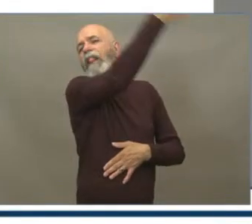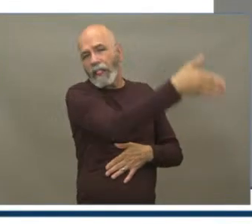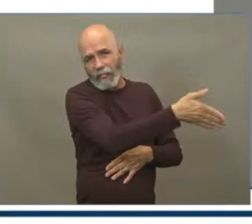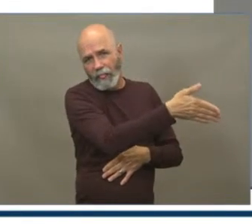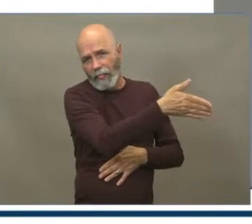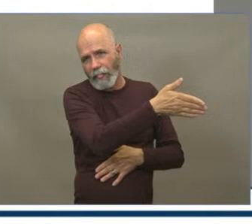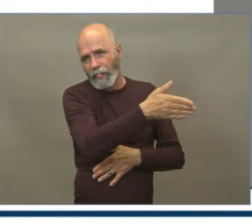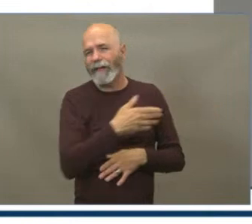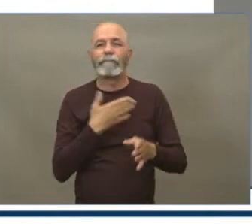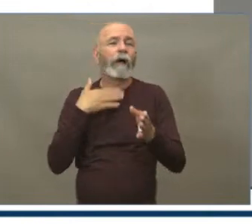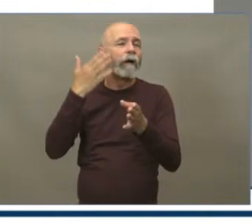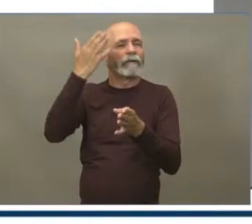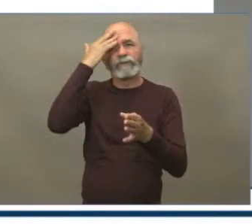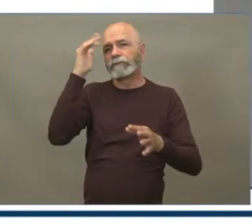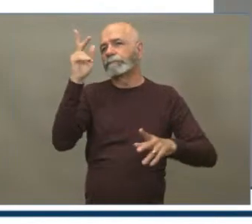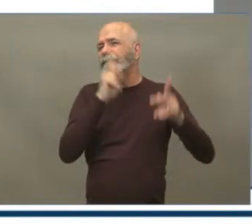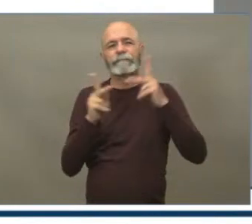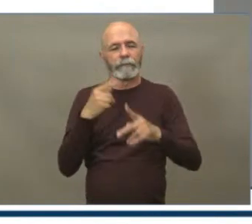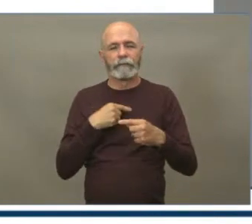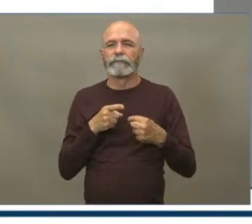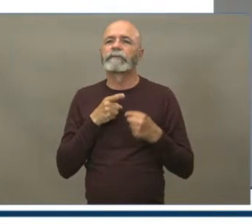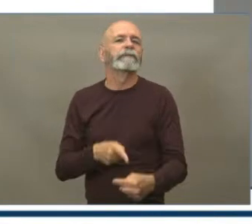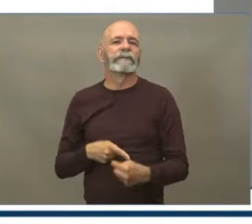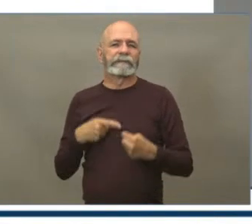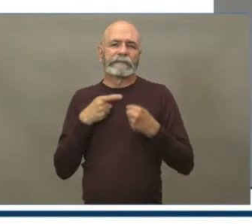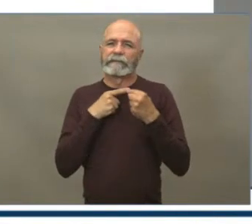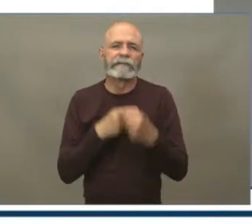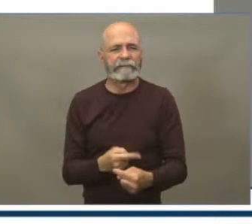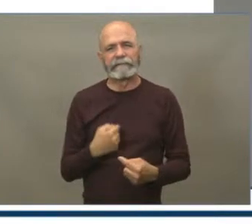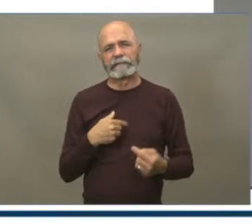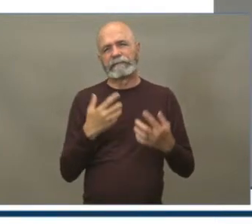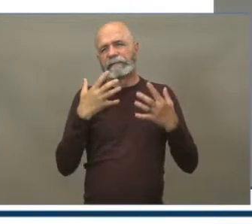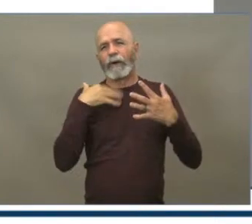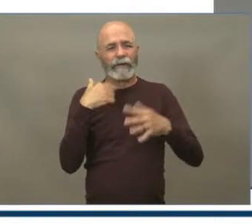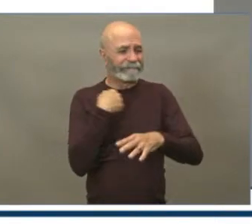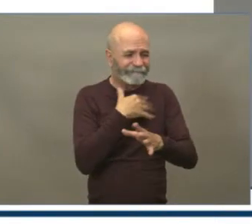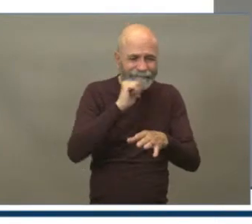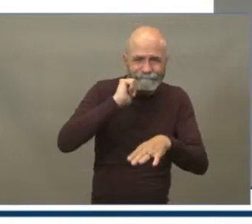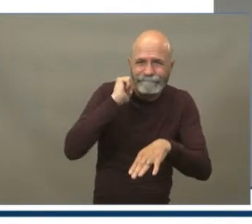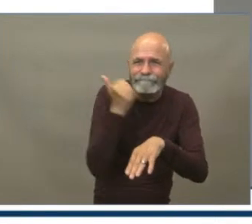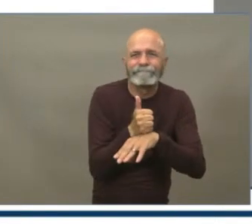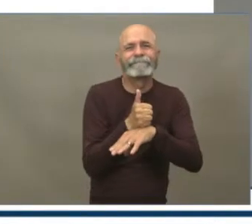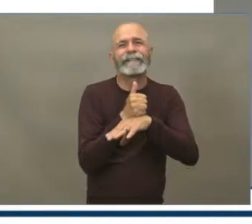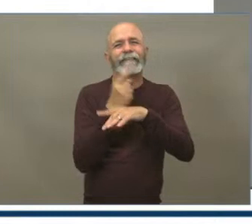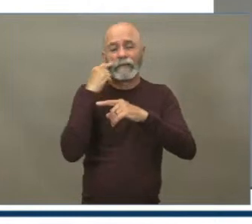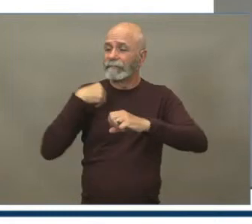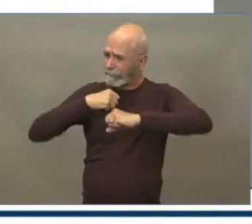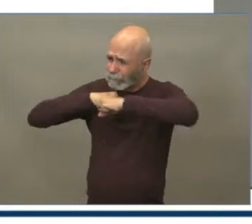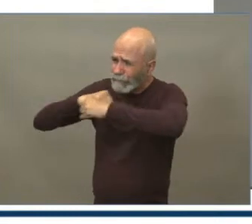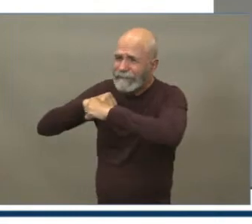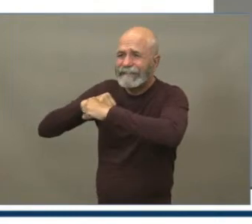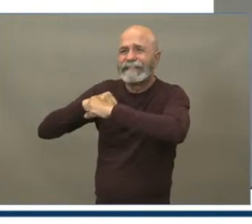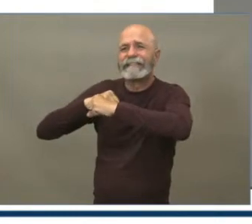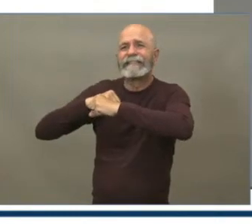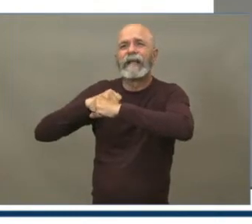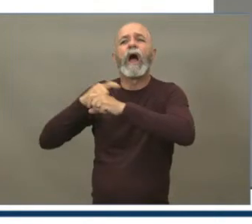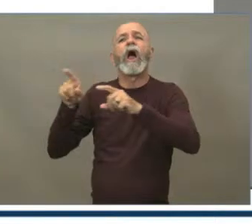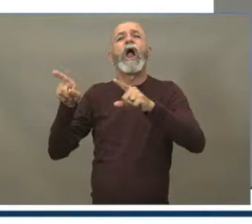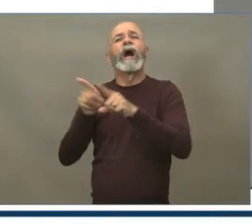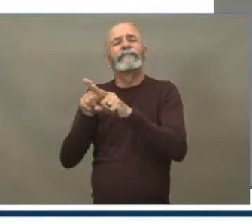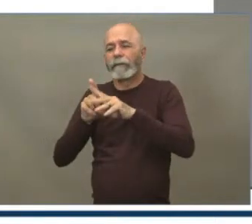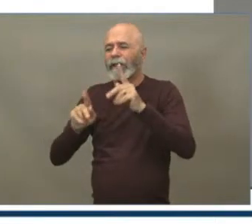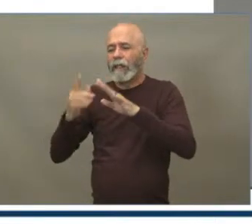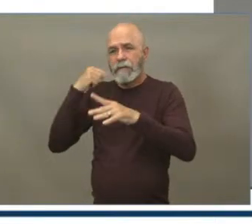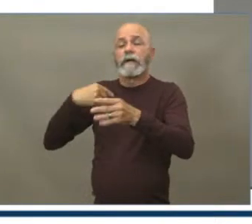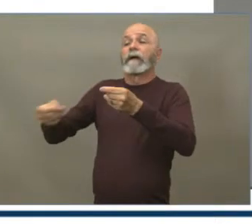others. While these restrictions are in place to protect our physical health, we know that they are affecting our mental, emotional, and